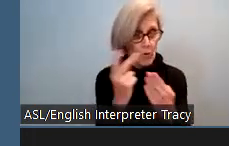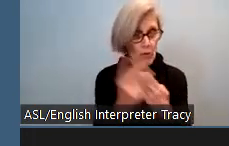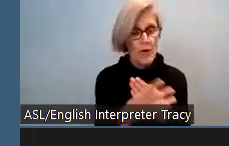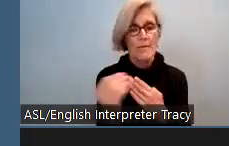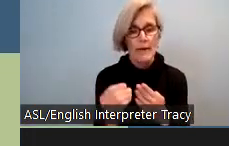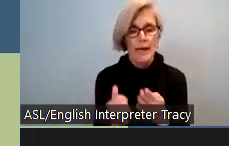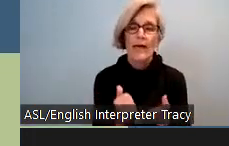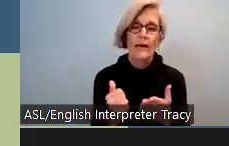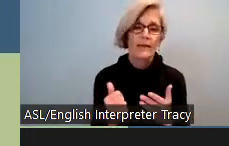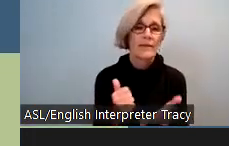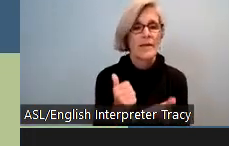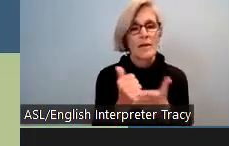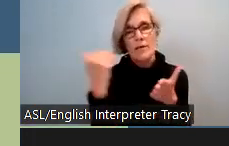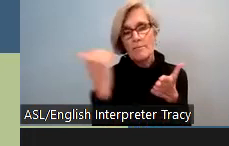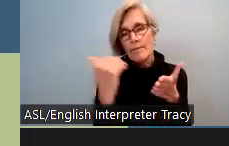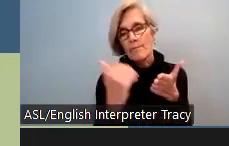process.